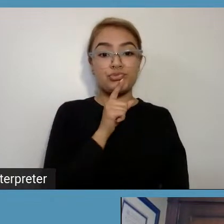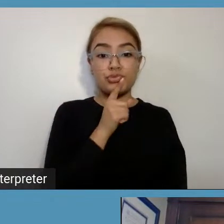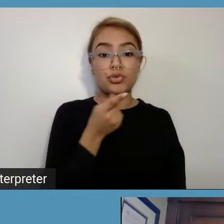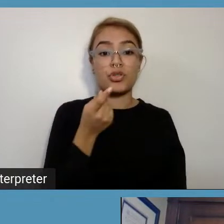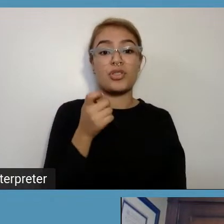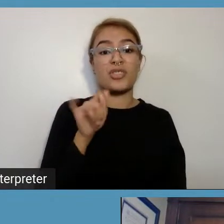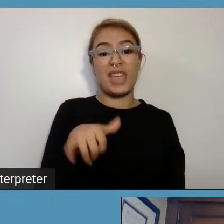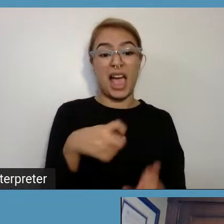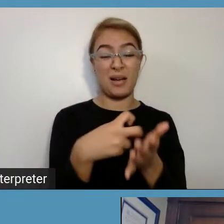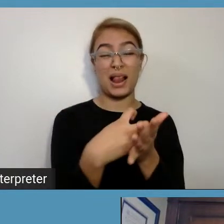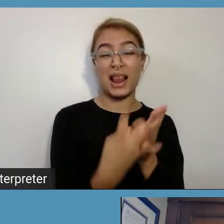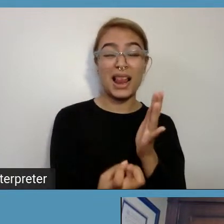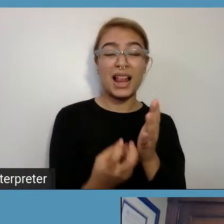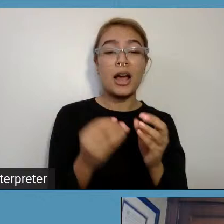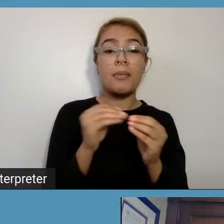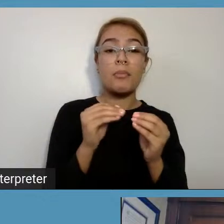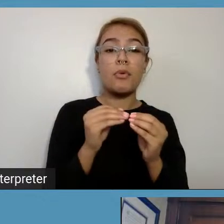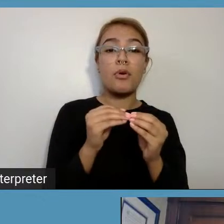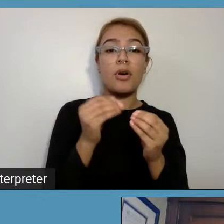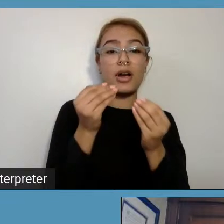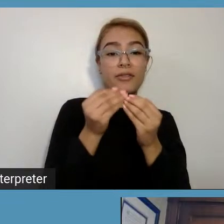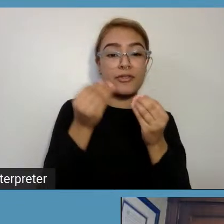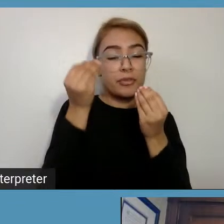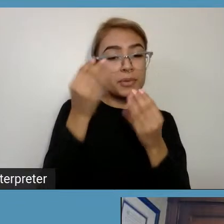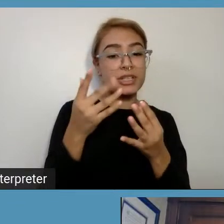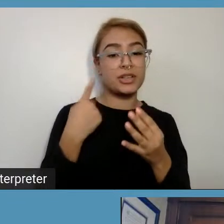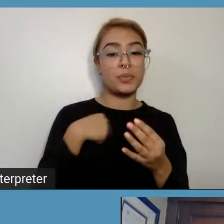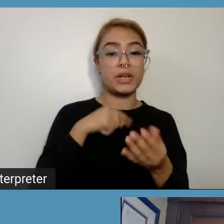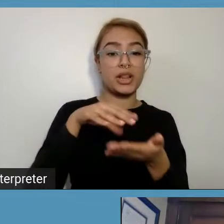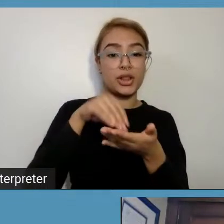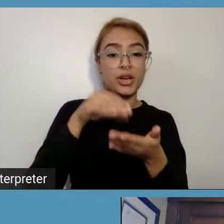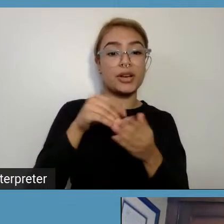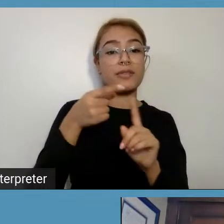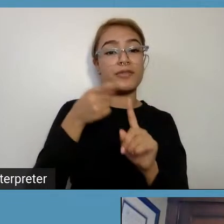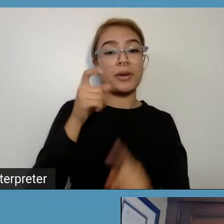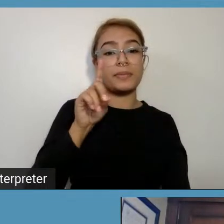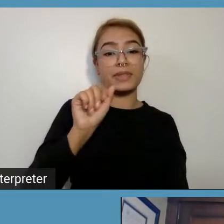is that we've learned today from Daniela. On behalf of the